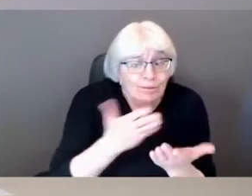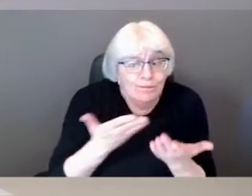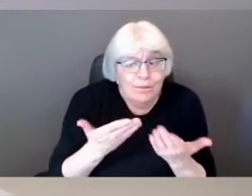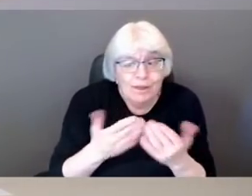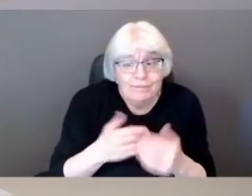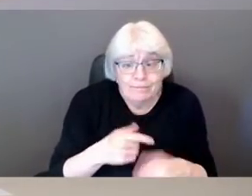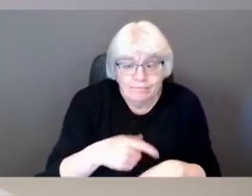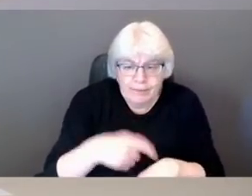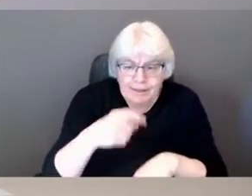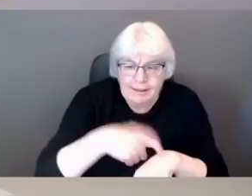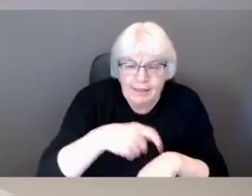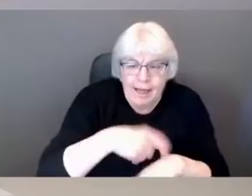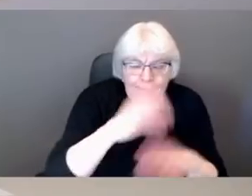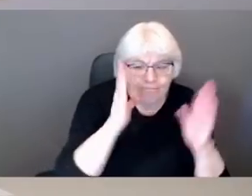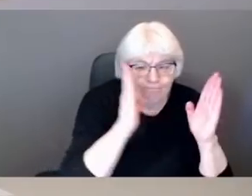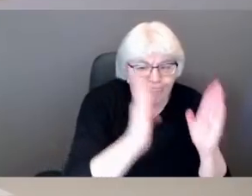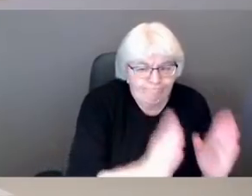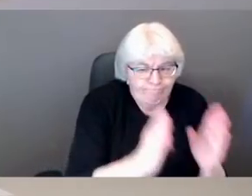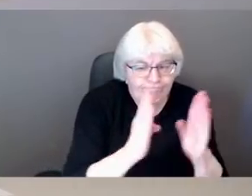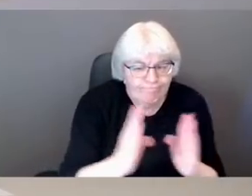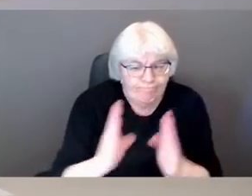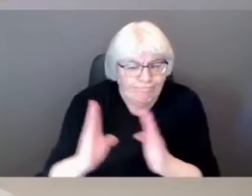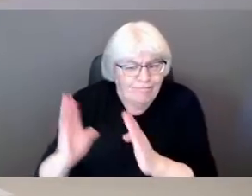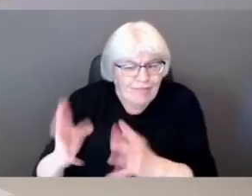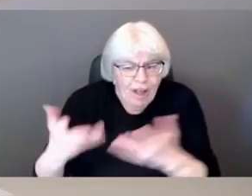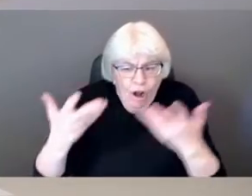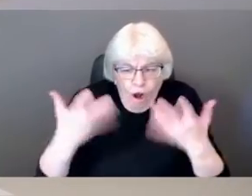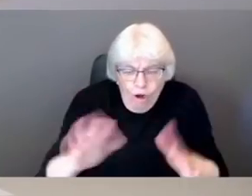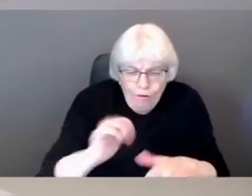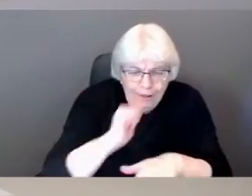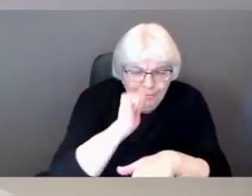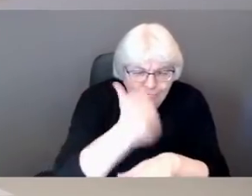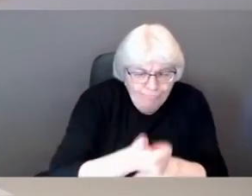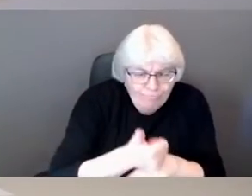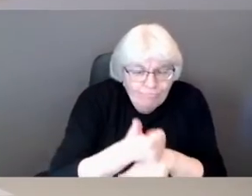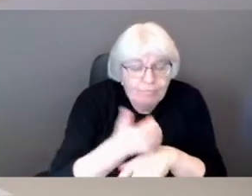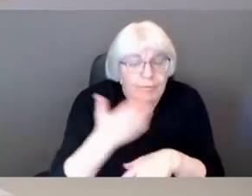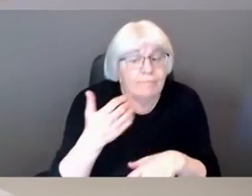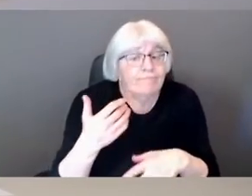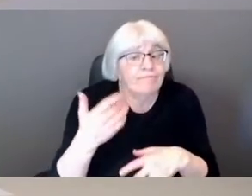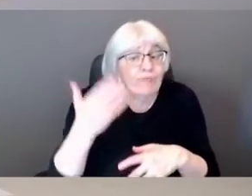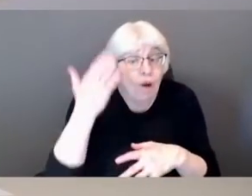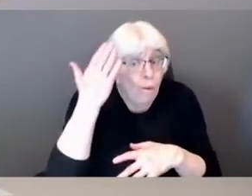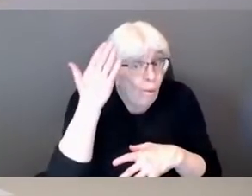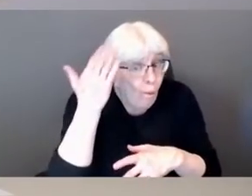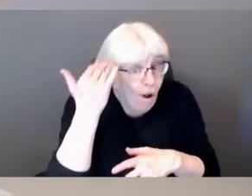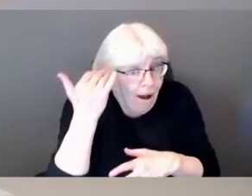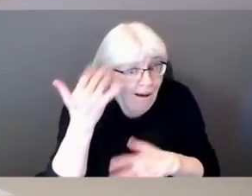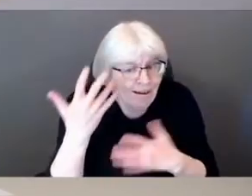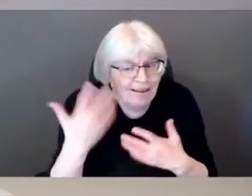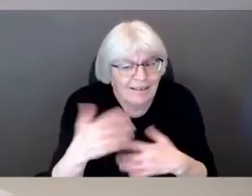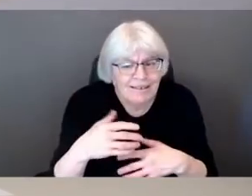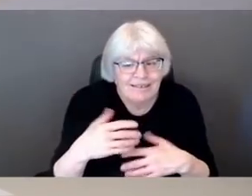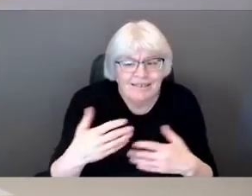almost inherent because we have so many of it was based on age